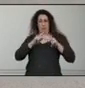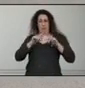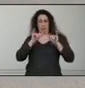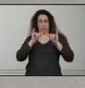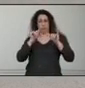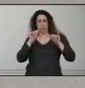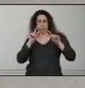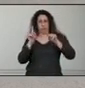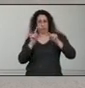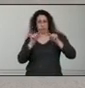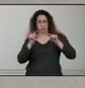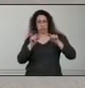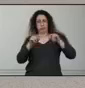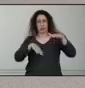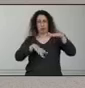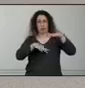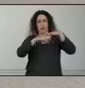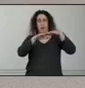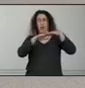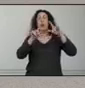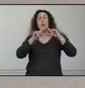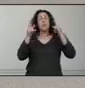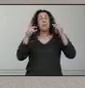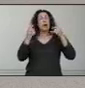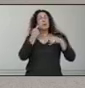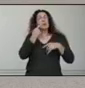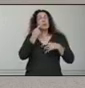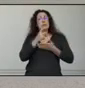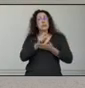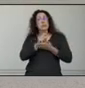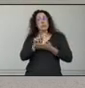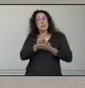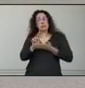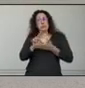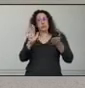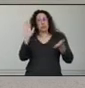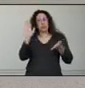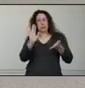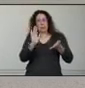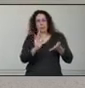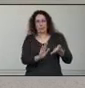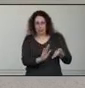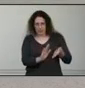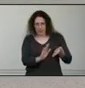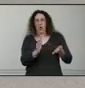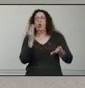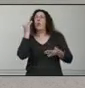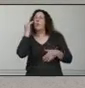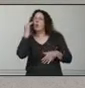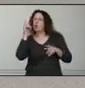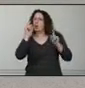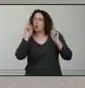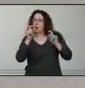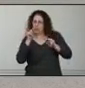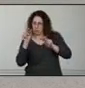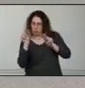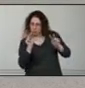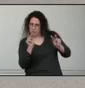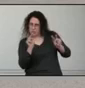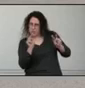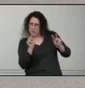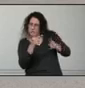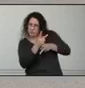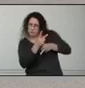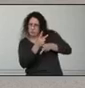and that it has decreased in recent weeks, and so we know that we need to keep an eye on it, and of course that is one of the